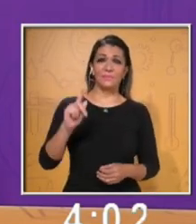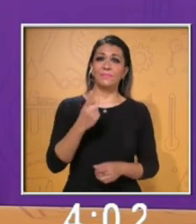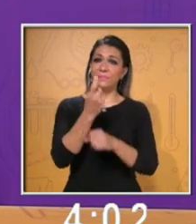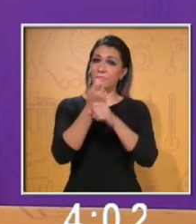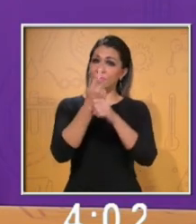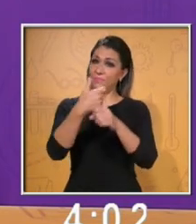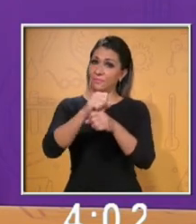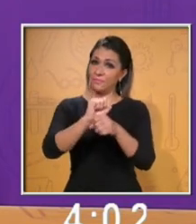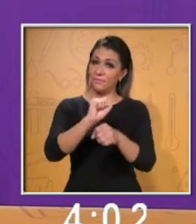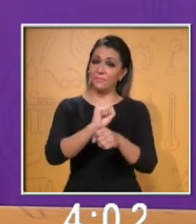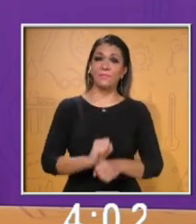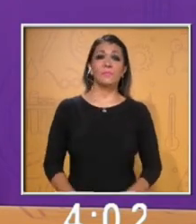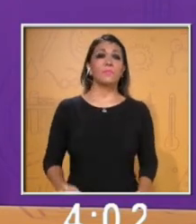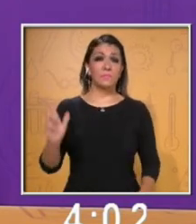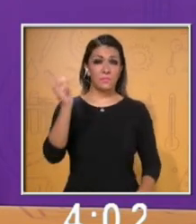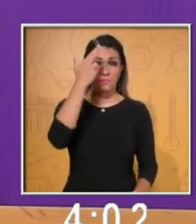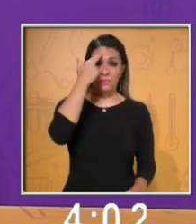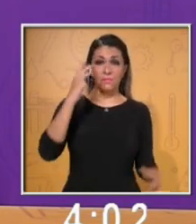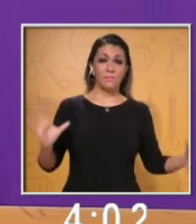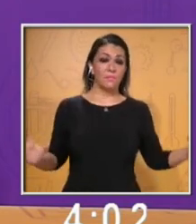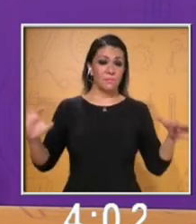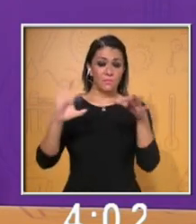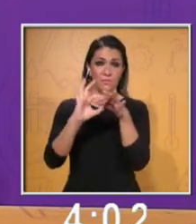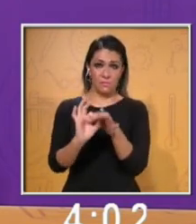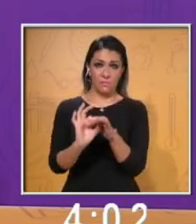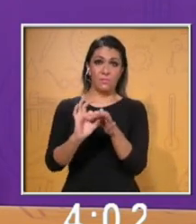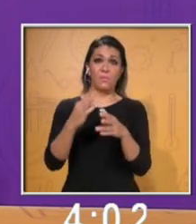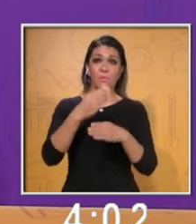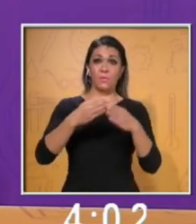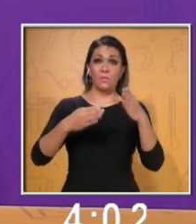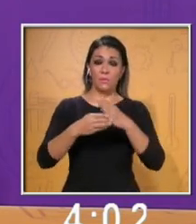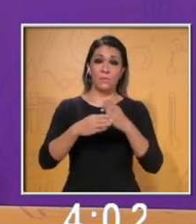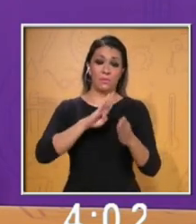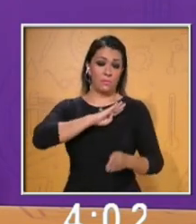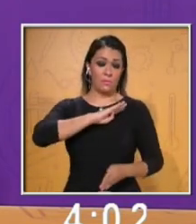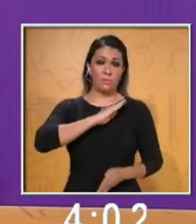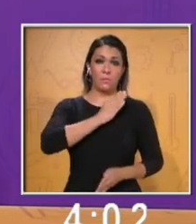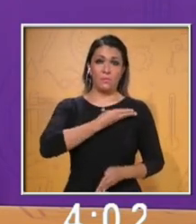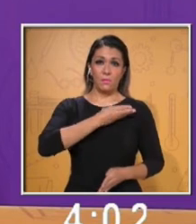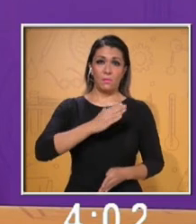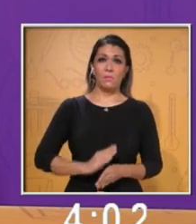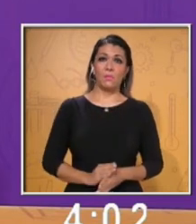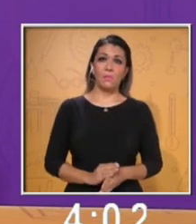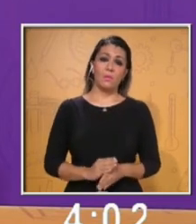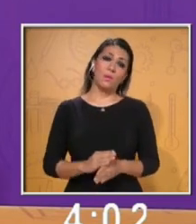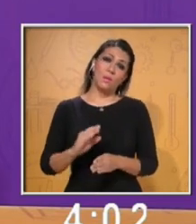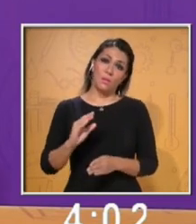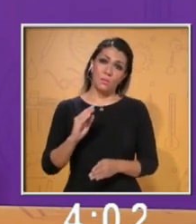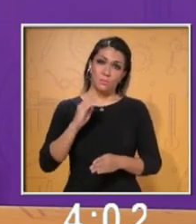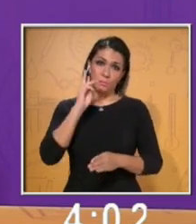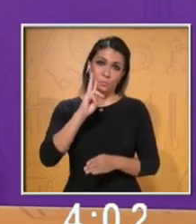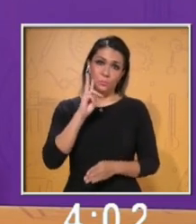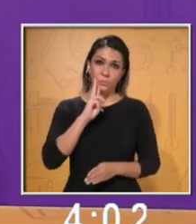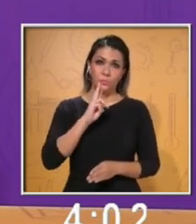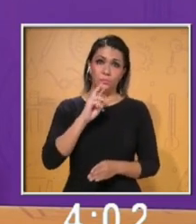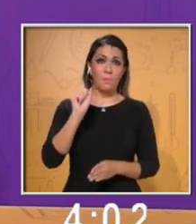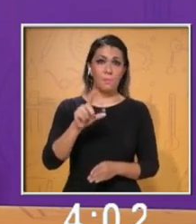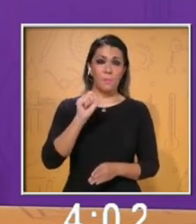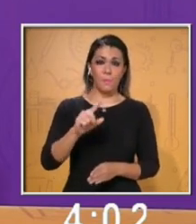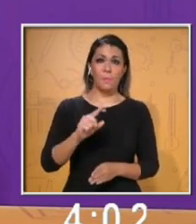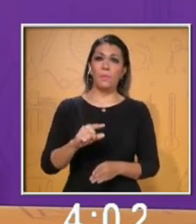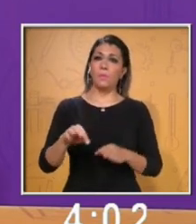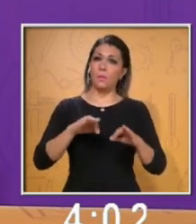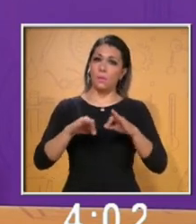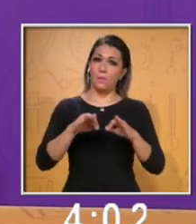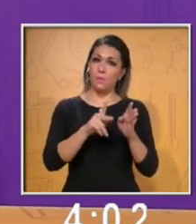grado y recuerda que la vamos a estar relacionando con la asignatura de español porque en ambas materias vamos a ver el mismo proyecto.